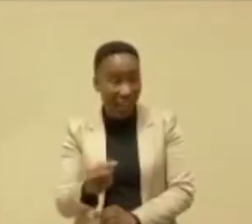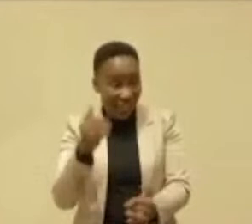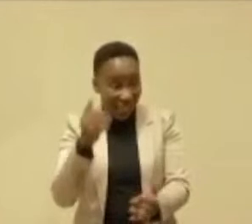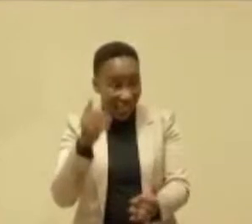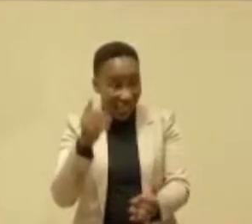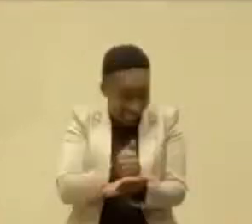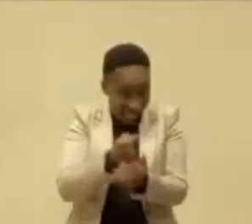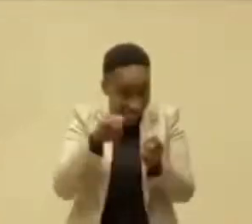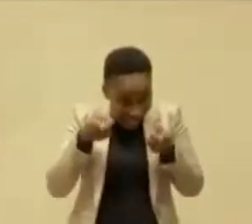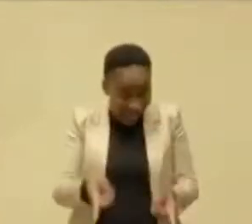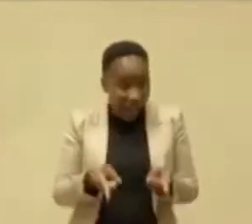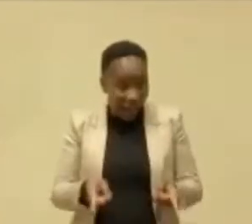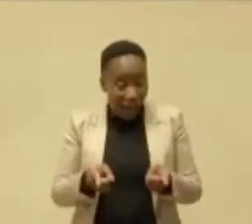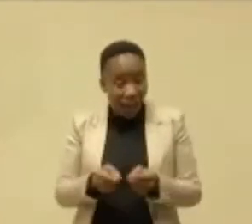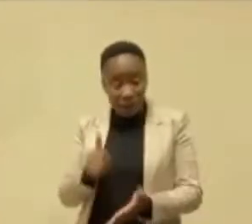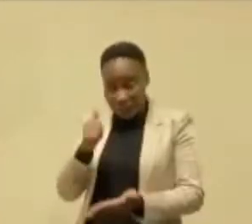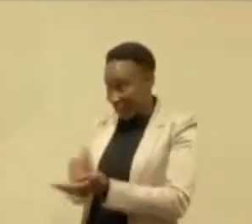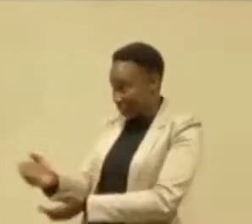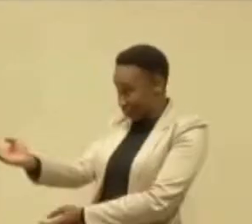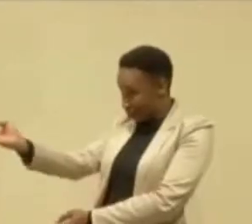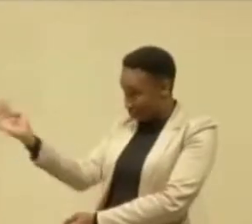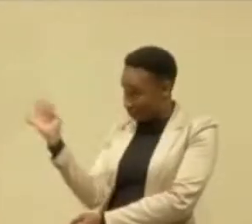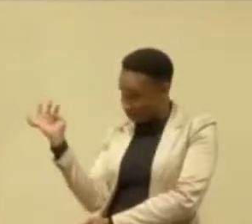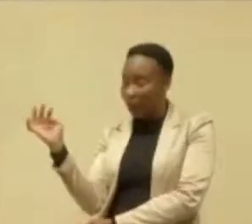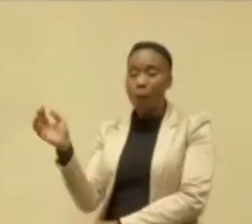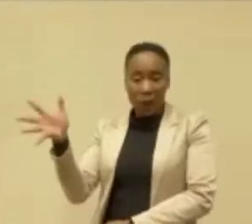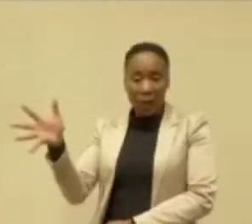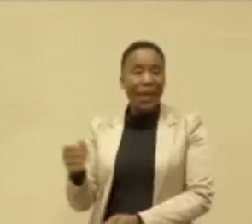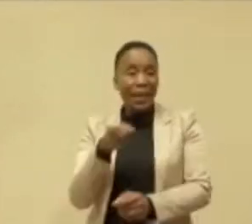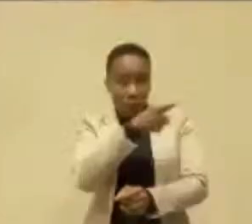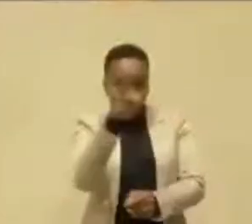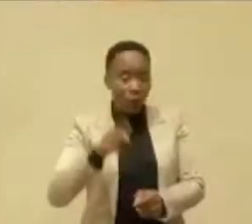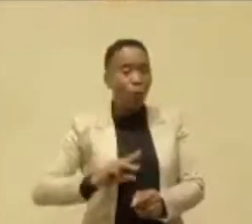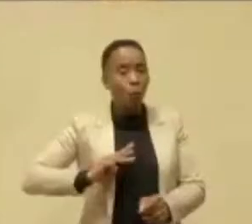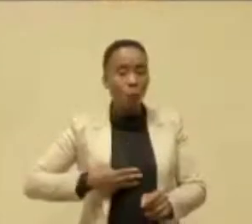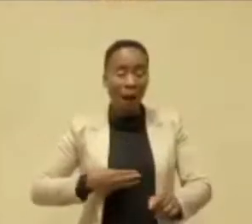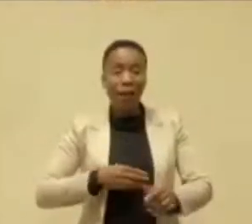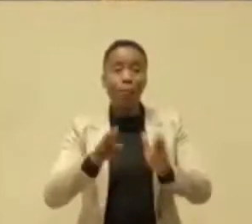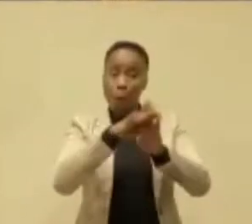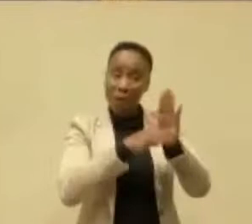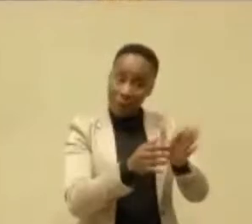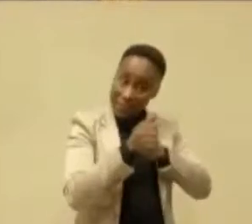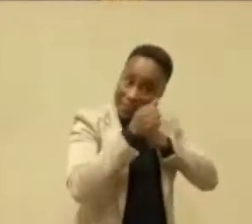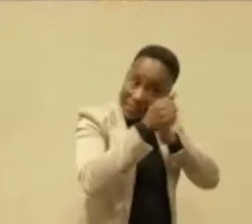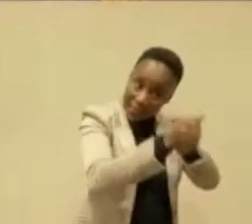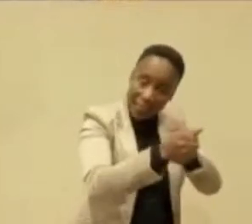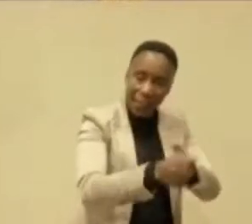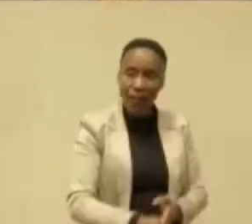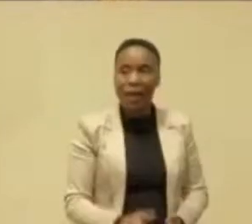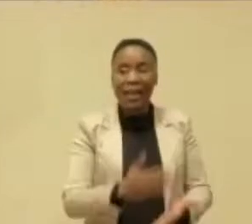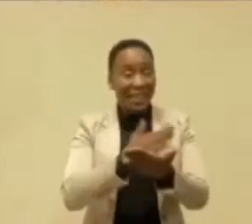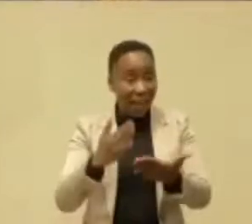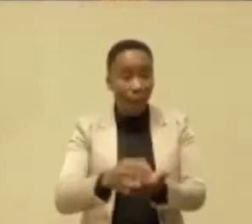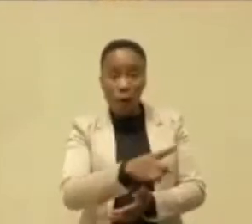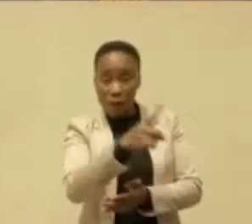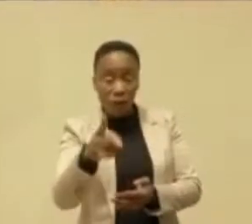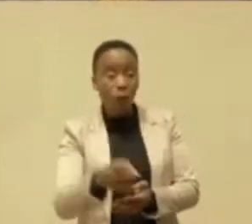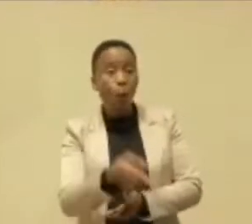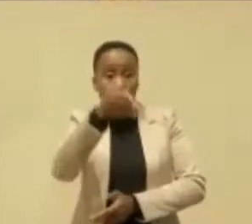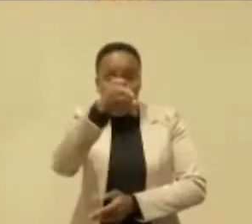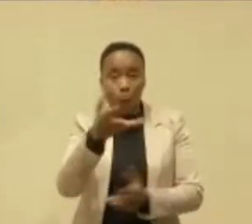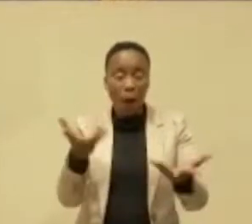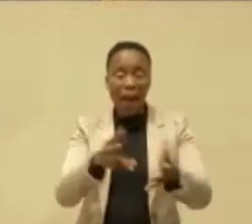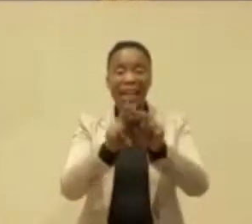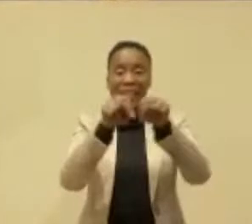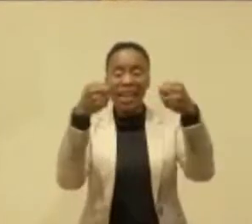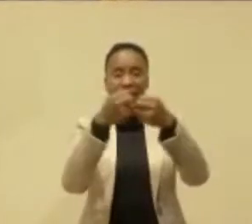here as women and leading the programs some of you being at national level will